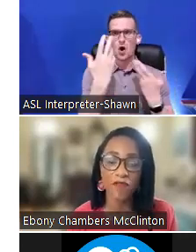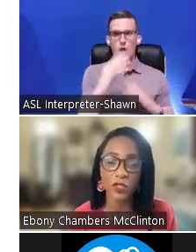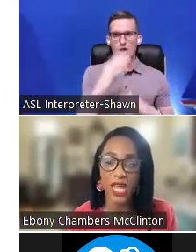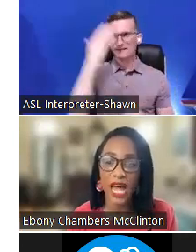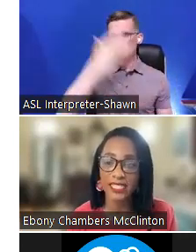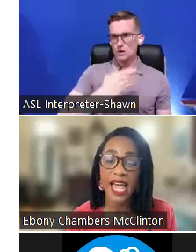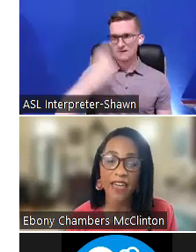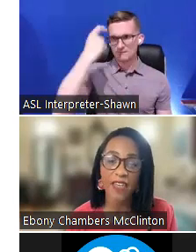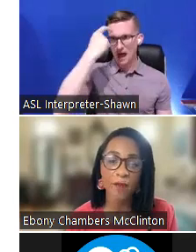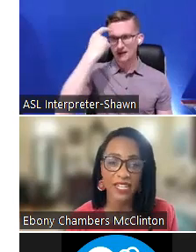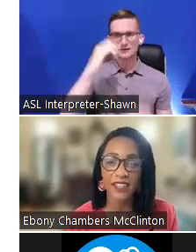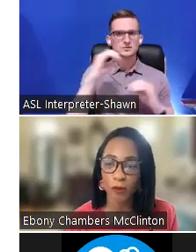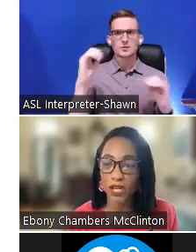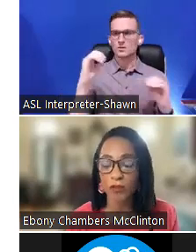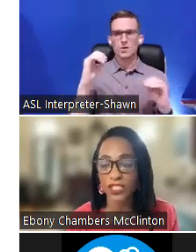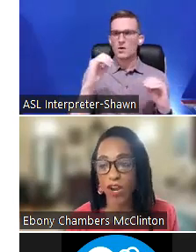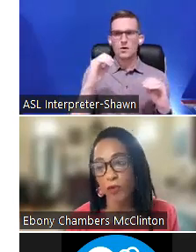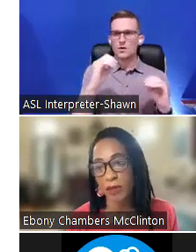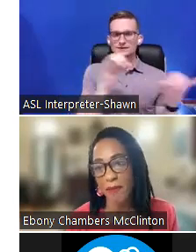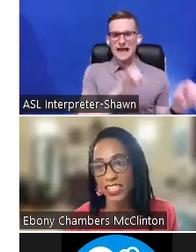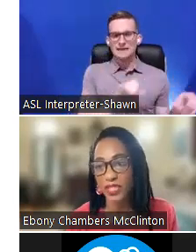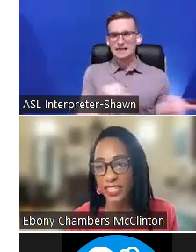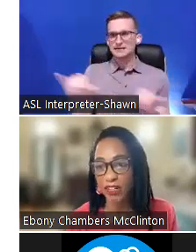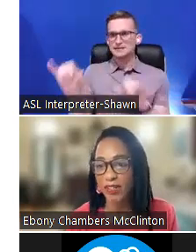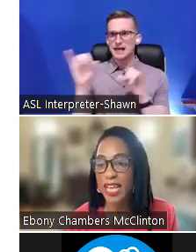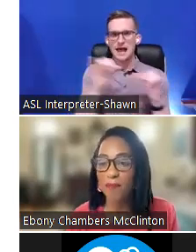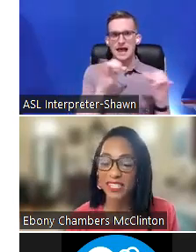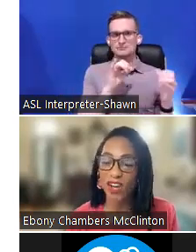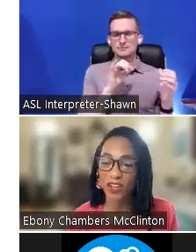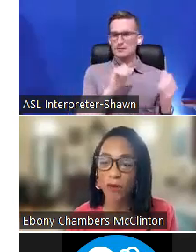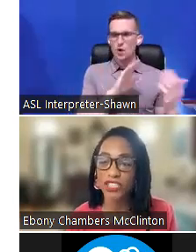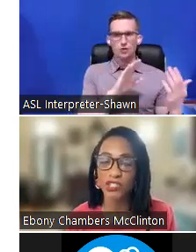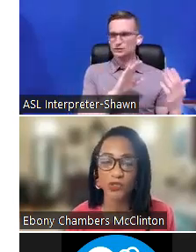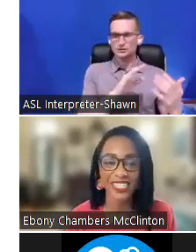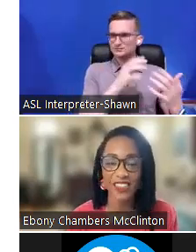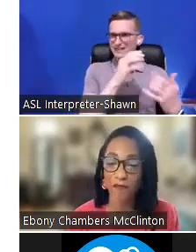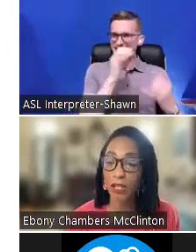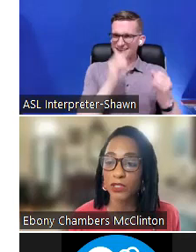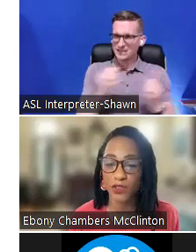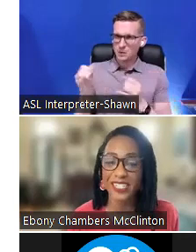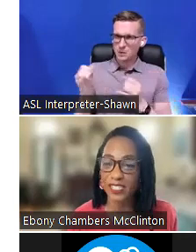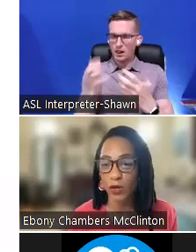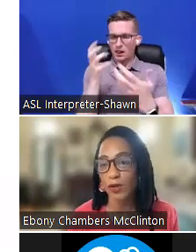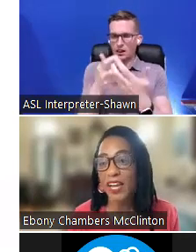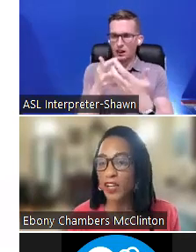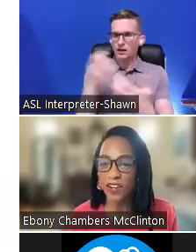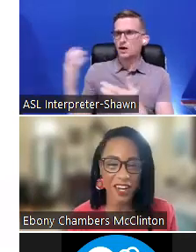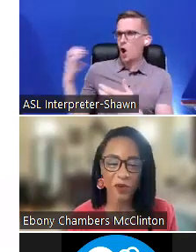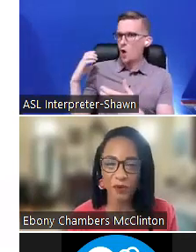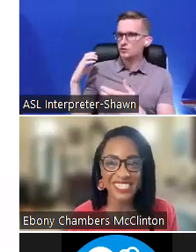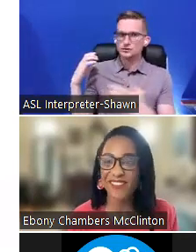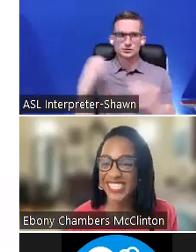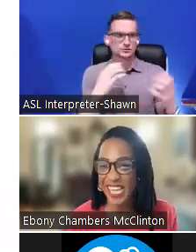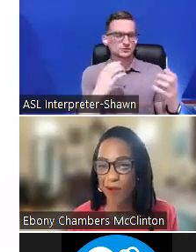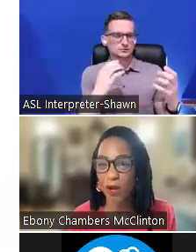really individualize, and that means that those coaches are really matched with leaders based on the coach's strengths and the fellow's strengths. So not